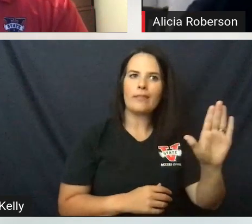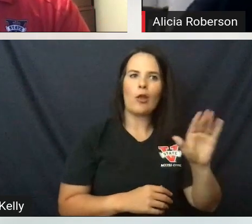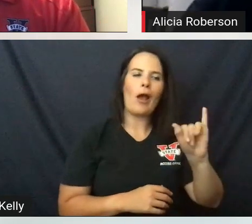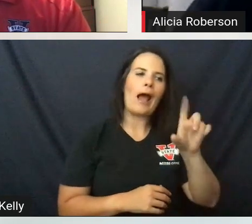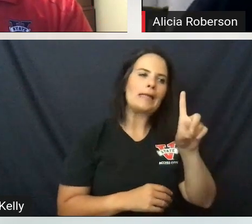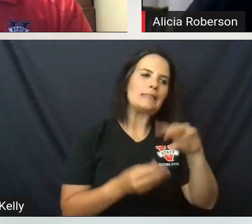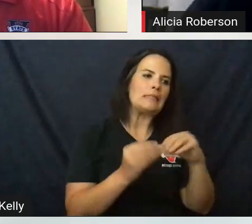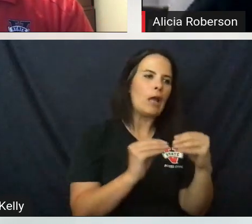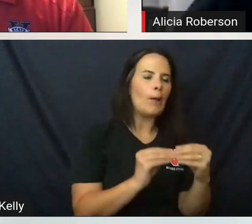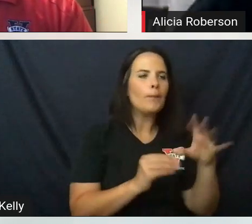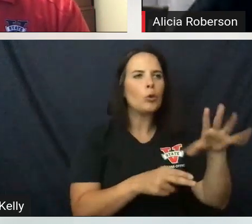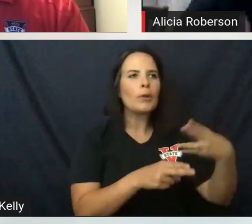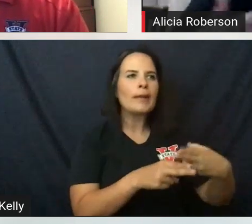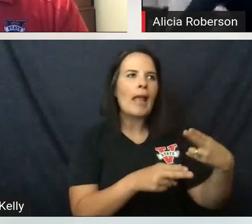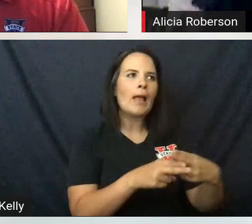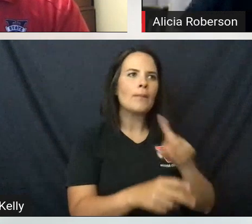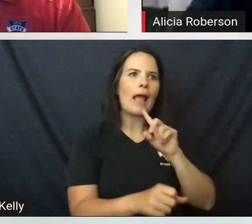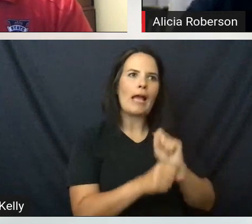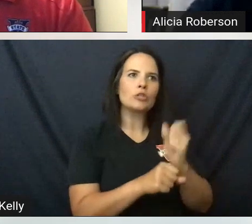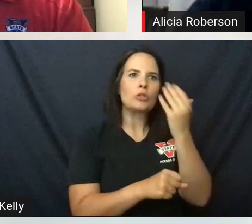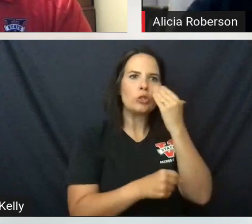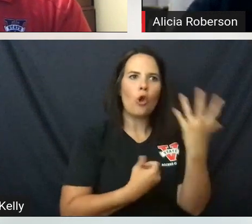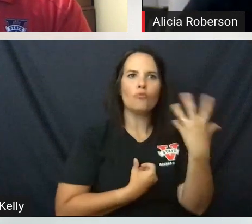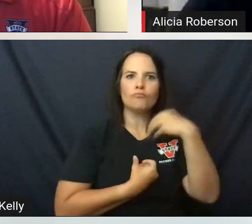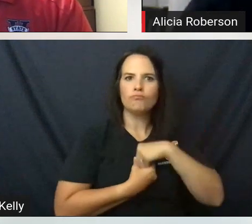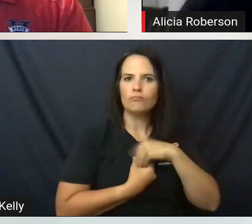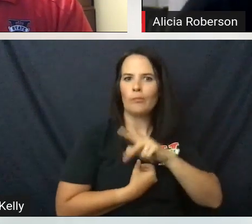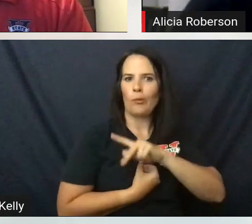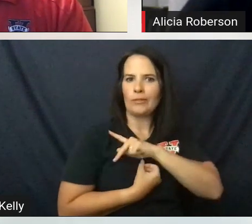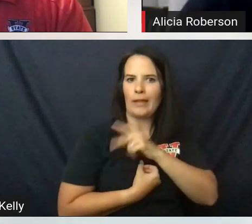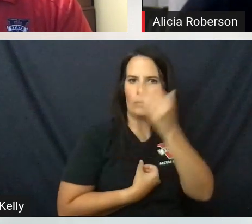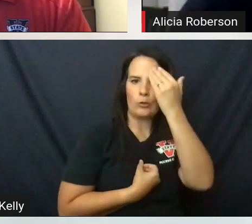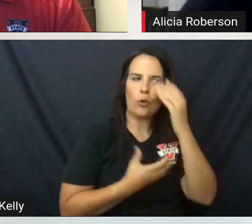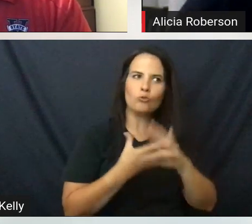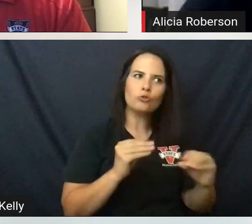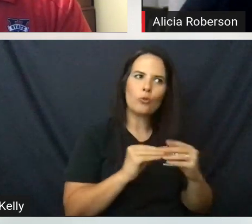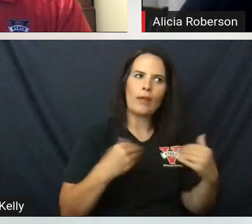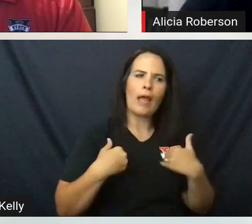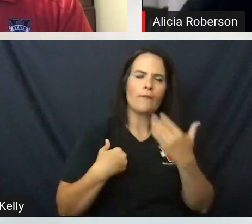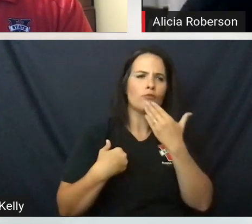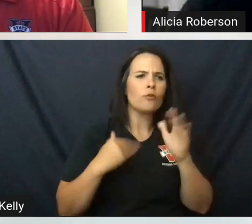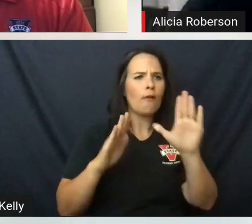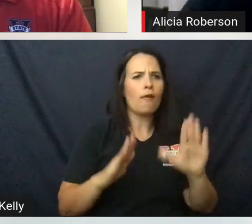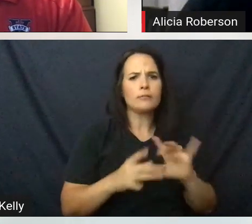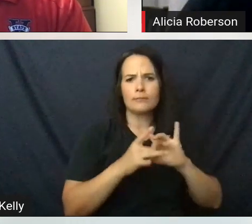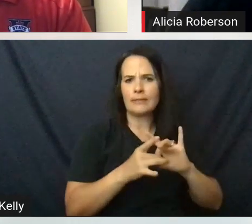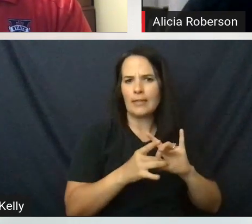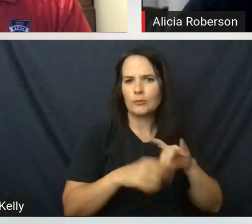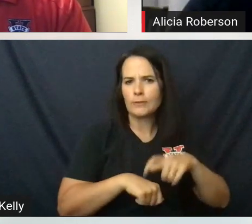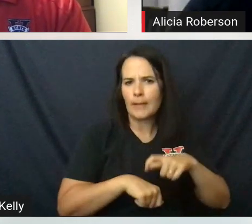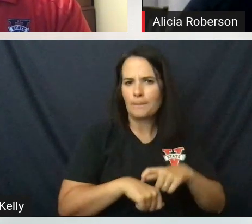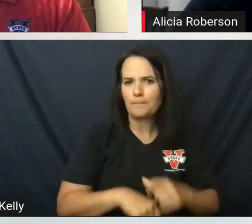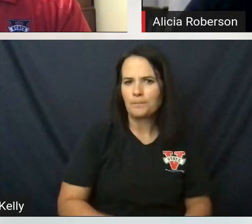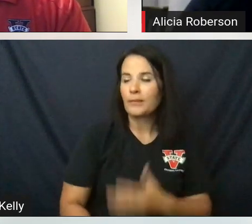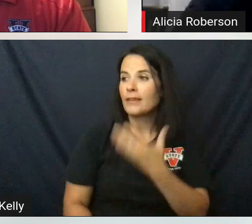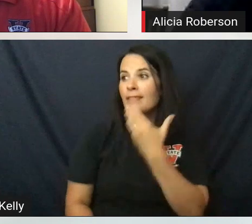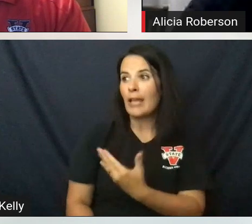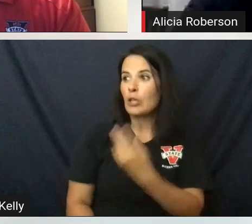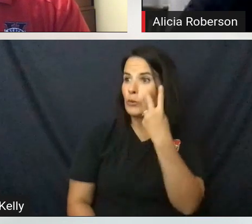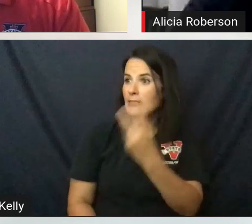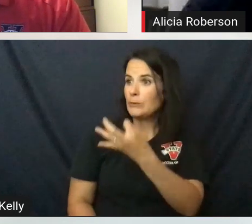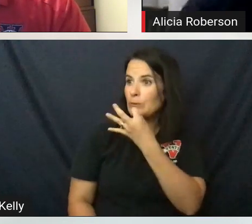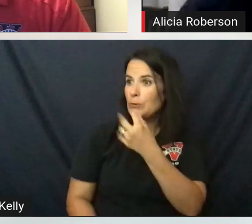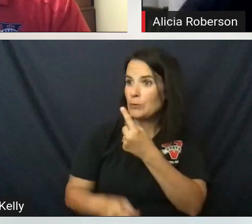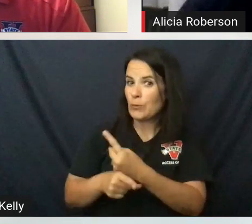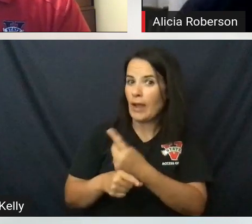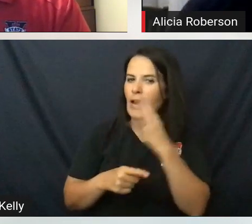number or their name, but we had some story to add to it. It was a chance to connect. Excellent. Thank you. And we'll see you in a little bit.